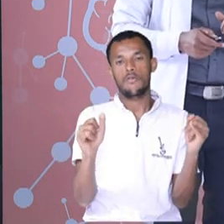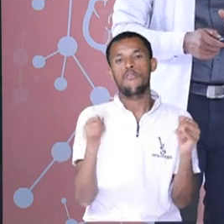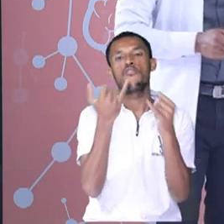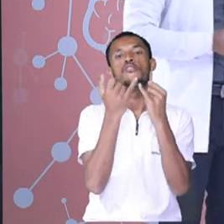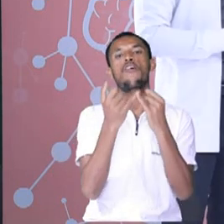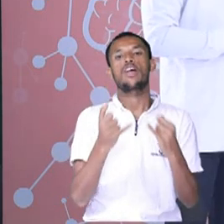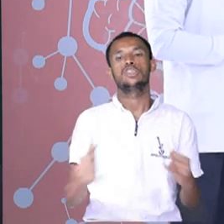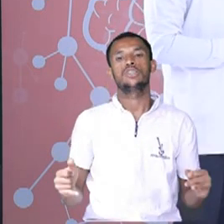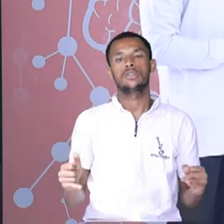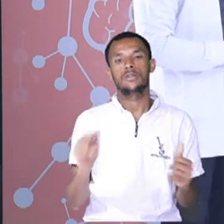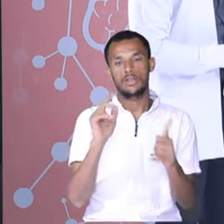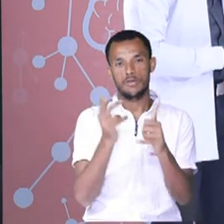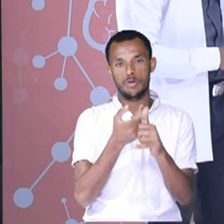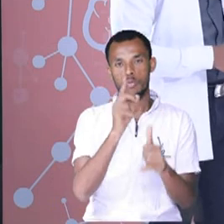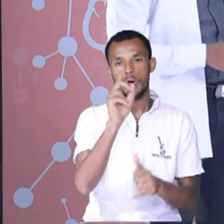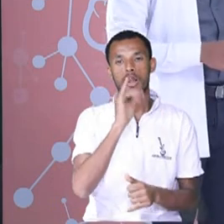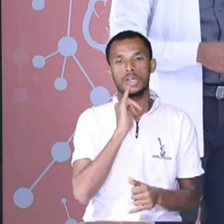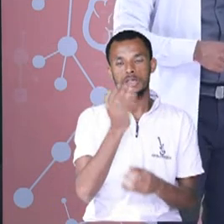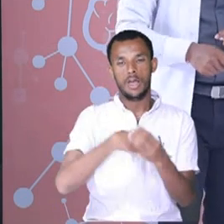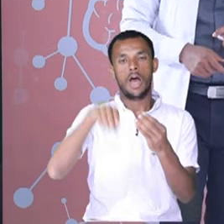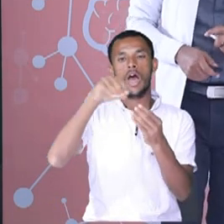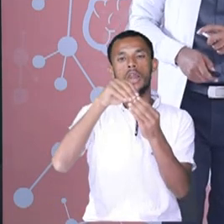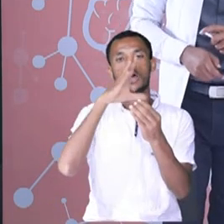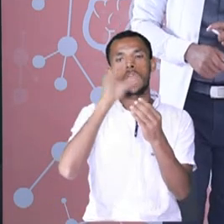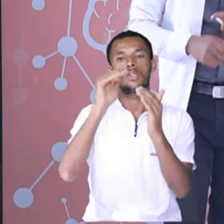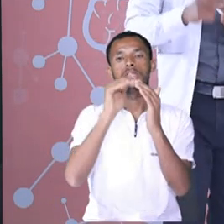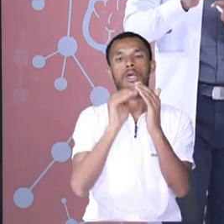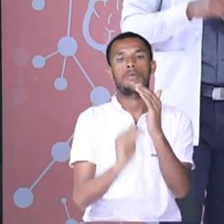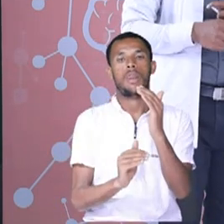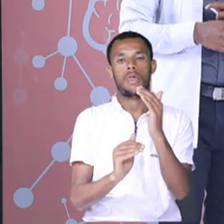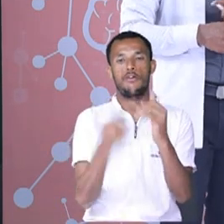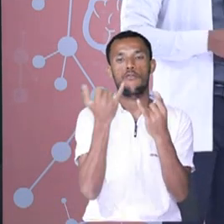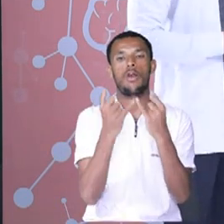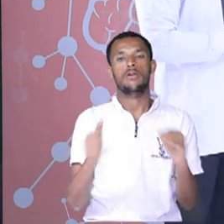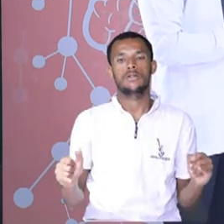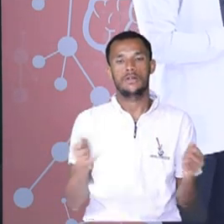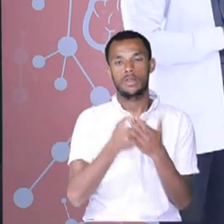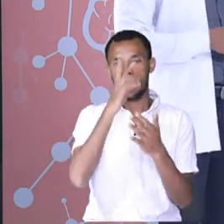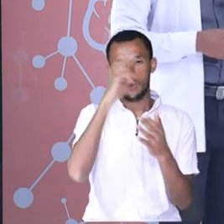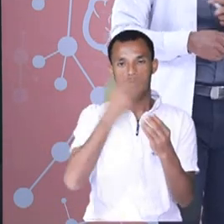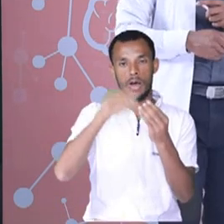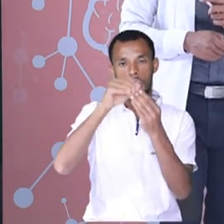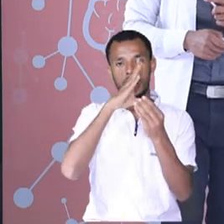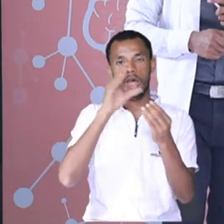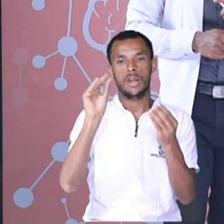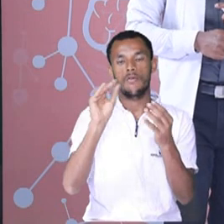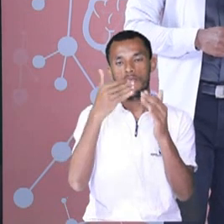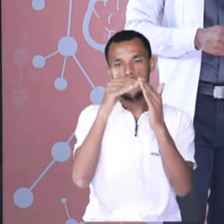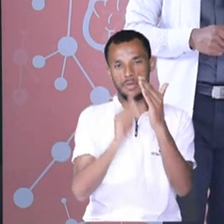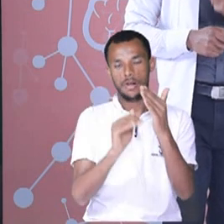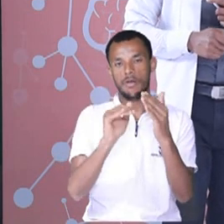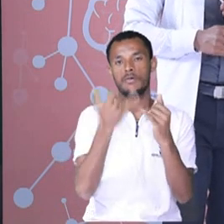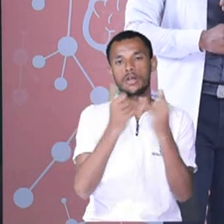fraction. So the first one is adding and subtracting fraction. In the case of adding and subtracting